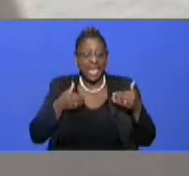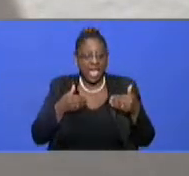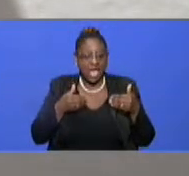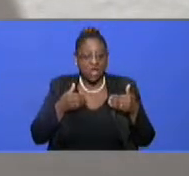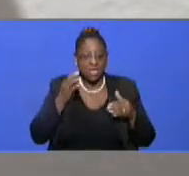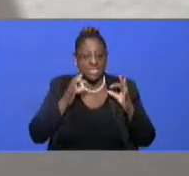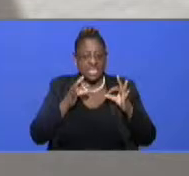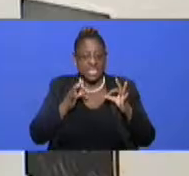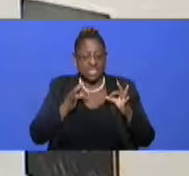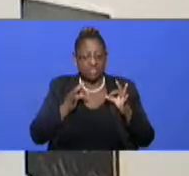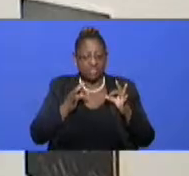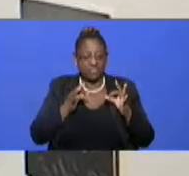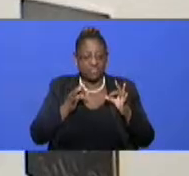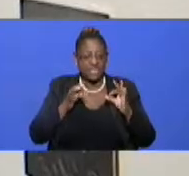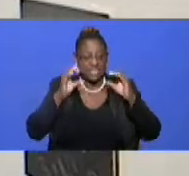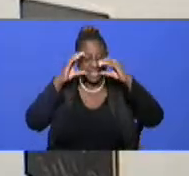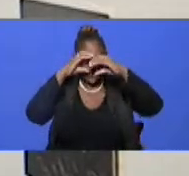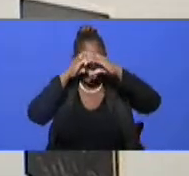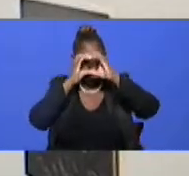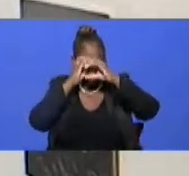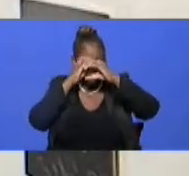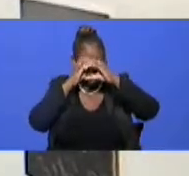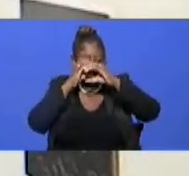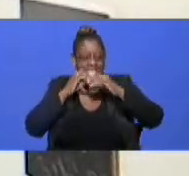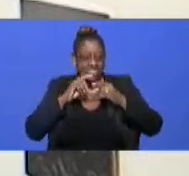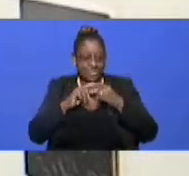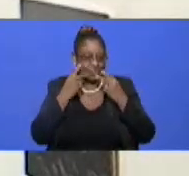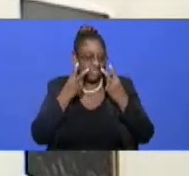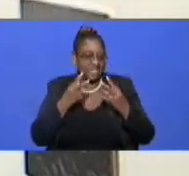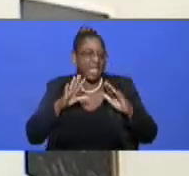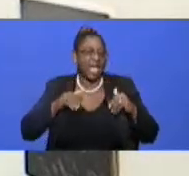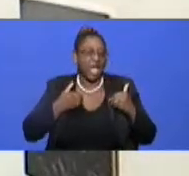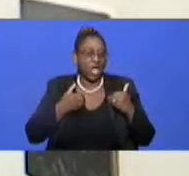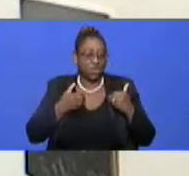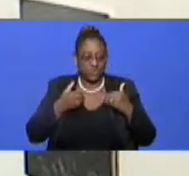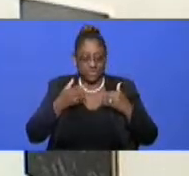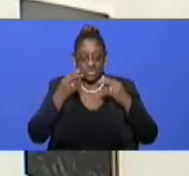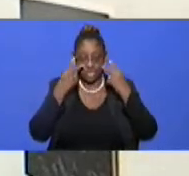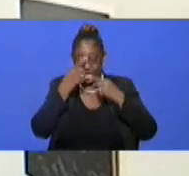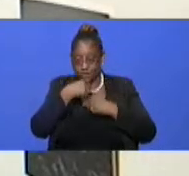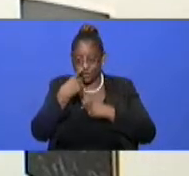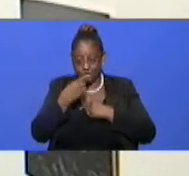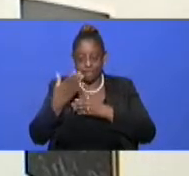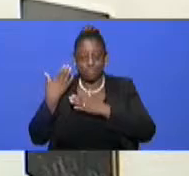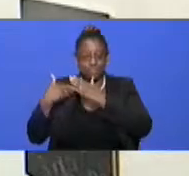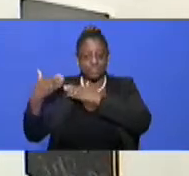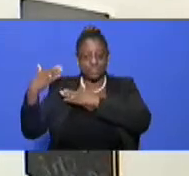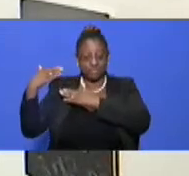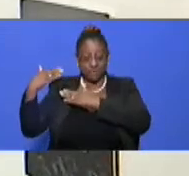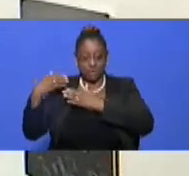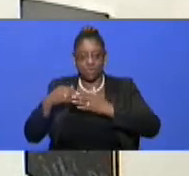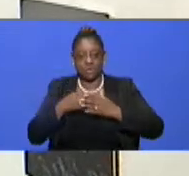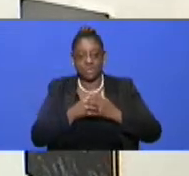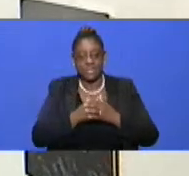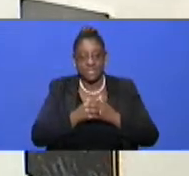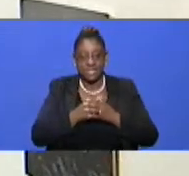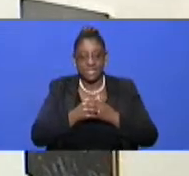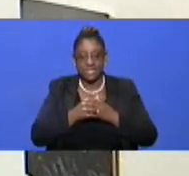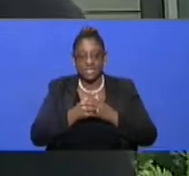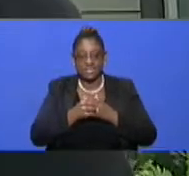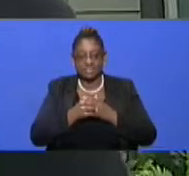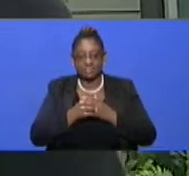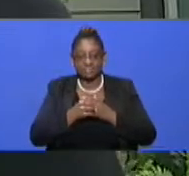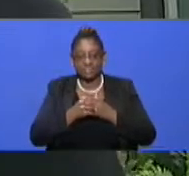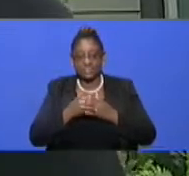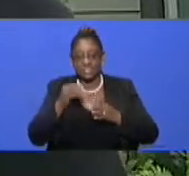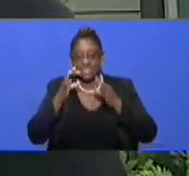had cameras. It's also the artist's perceived imagination of what the intimate lives of those people would look like as well.